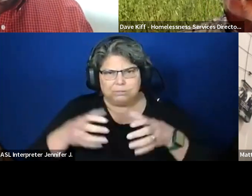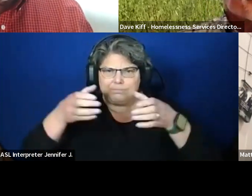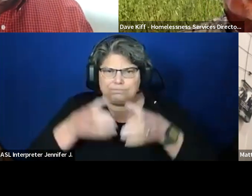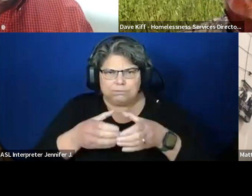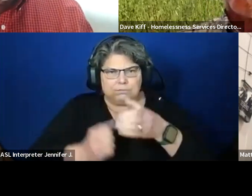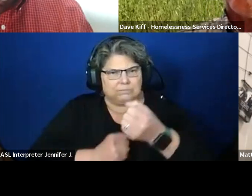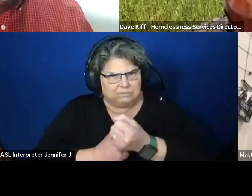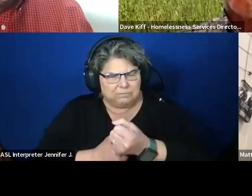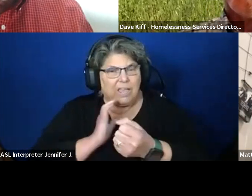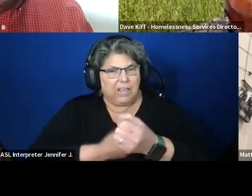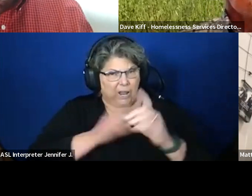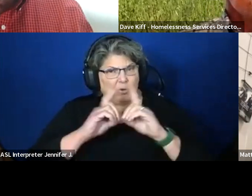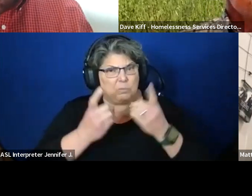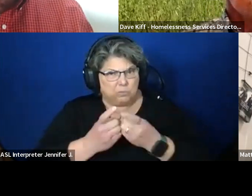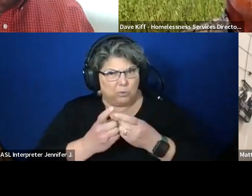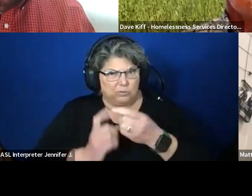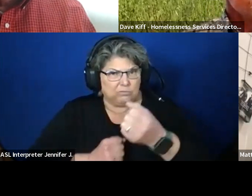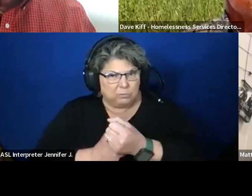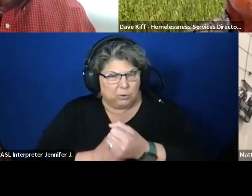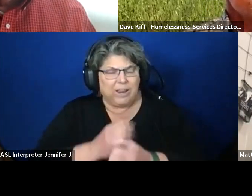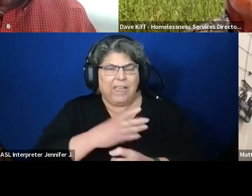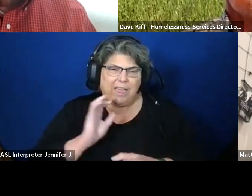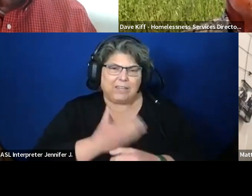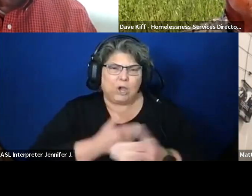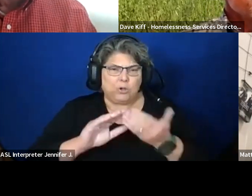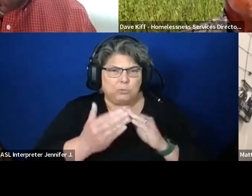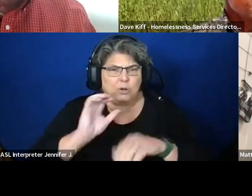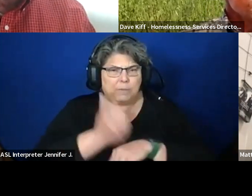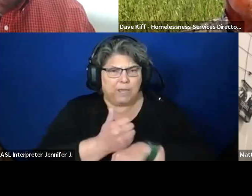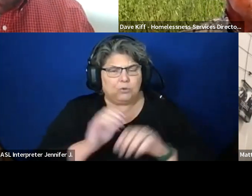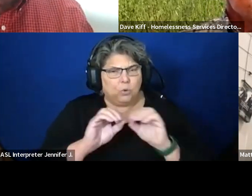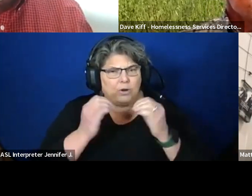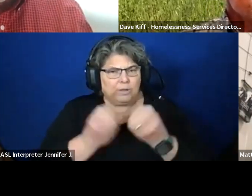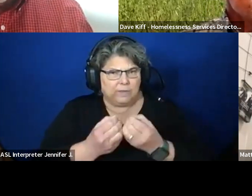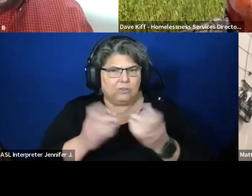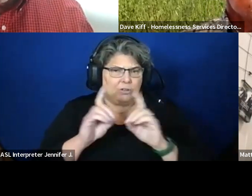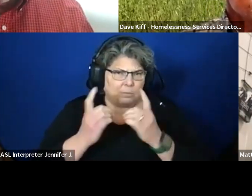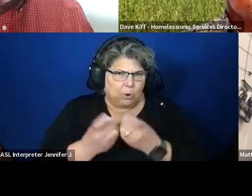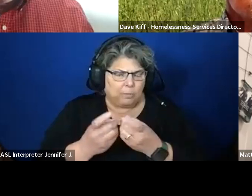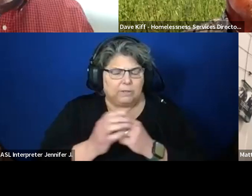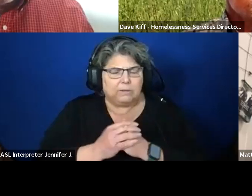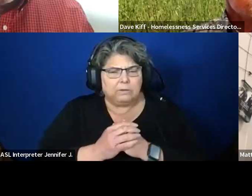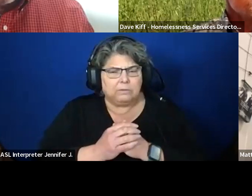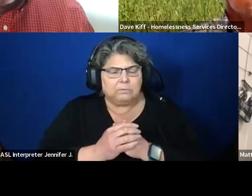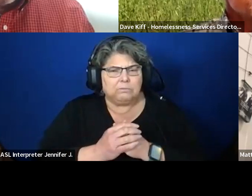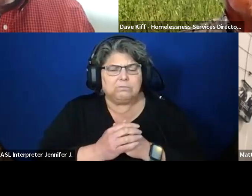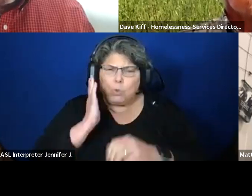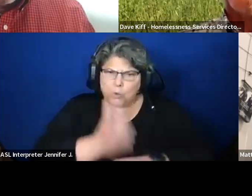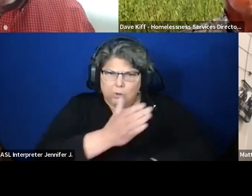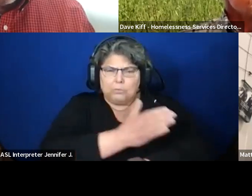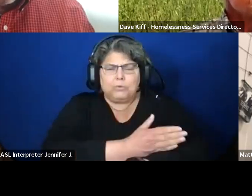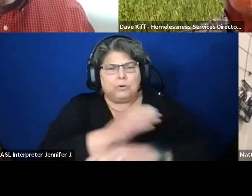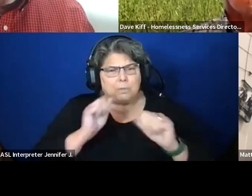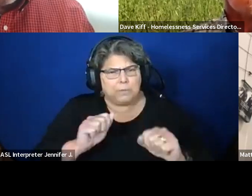our department as well as our community-based organizational departments. They will improve access to